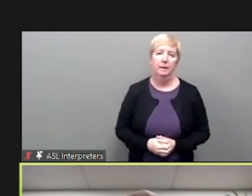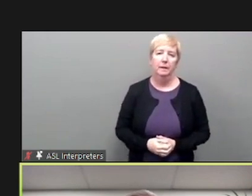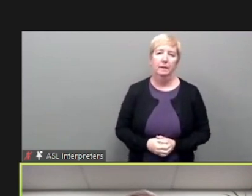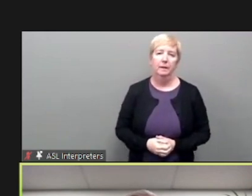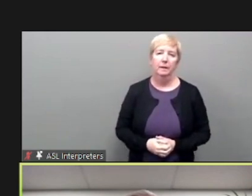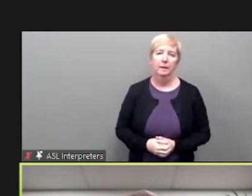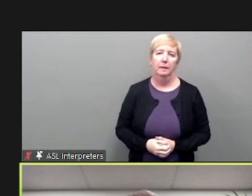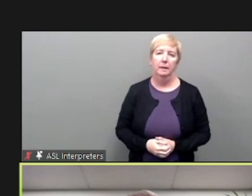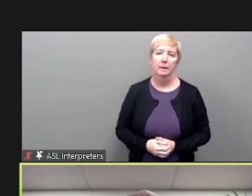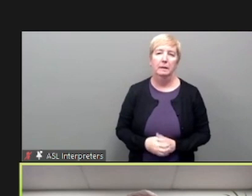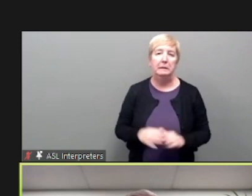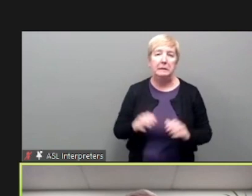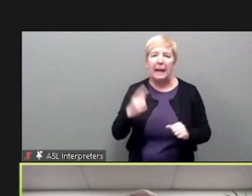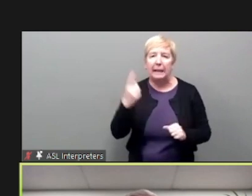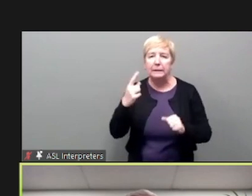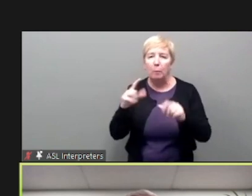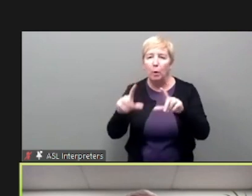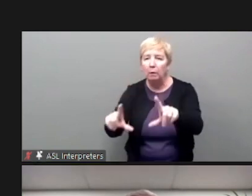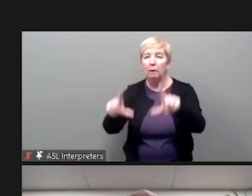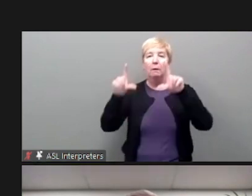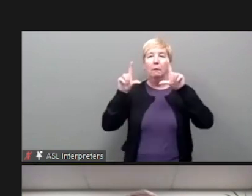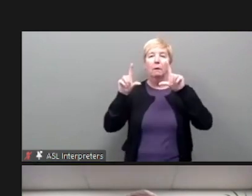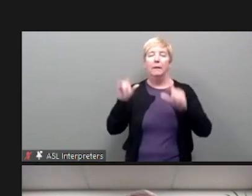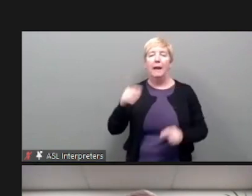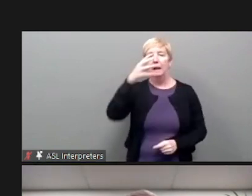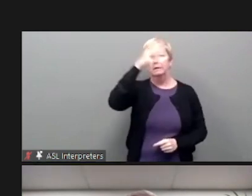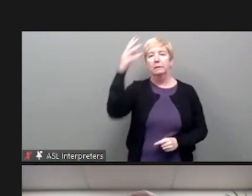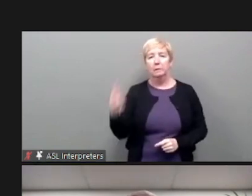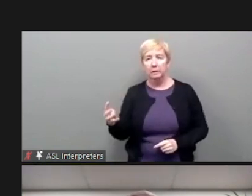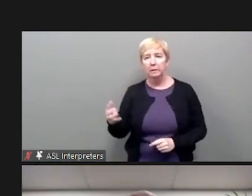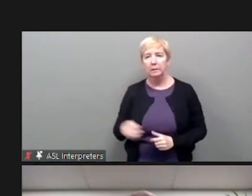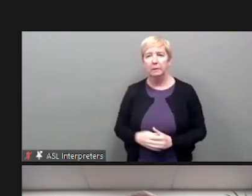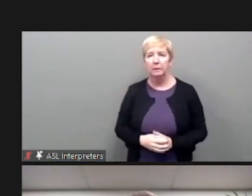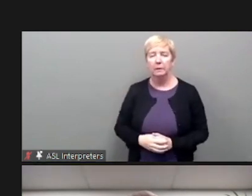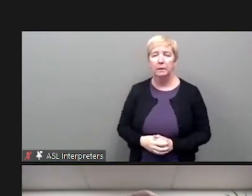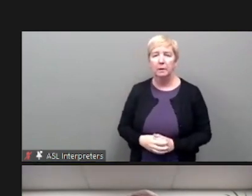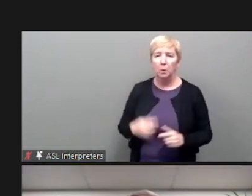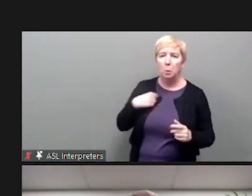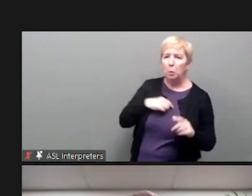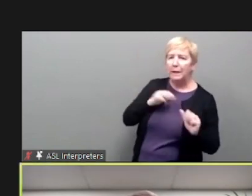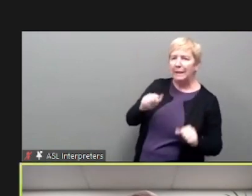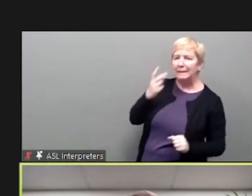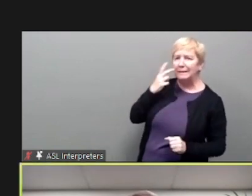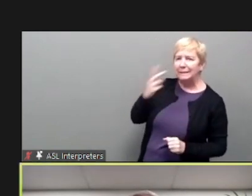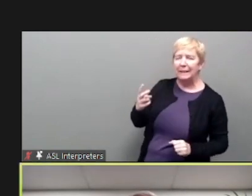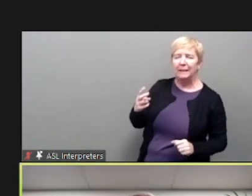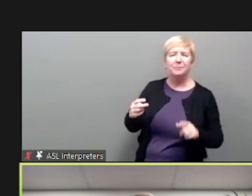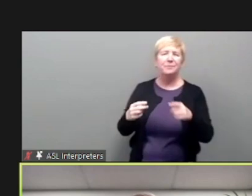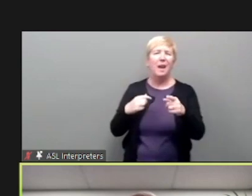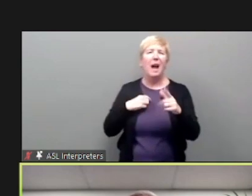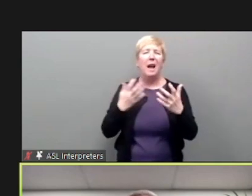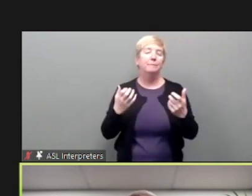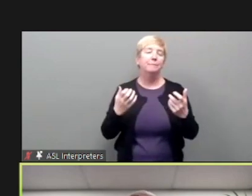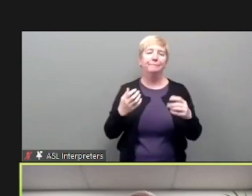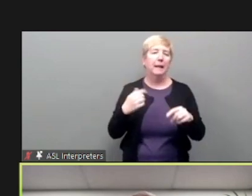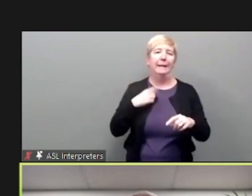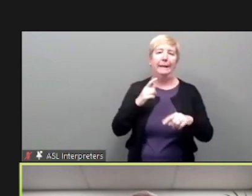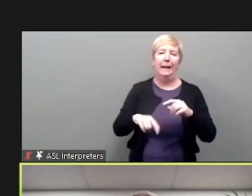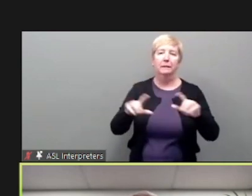I'm not hearing anything, so. Yep, I can see it, looks good. Okay, and for some reason I can't show it in full screen, but that's